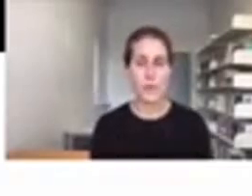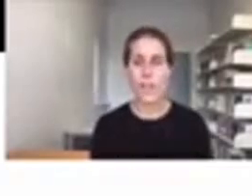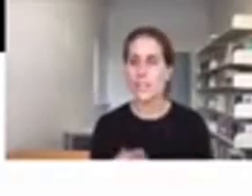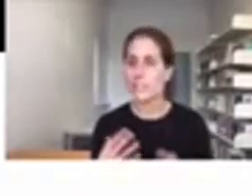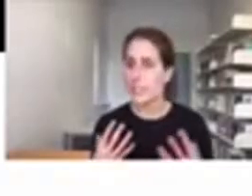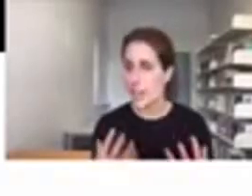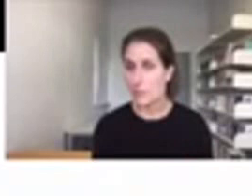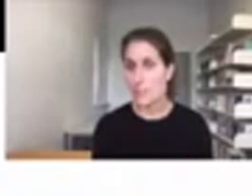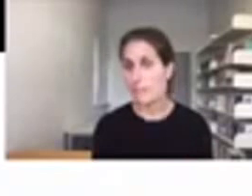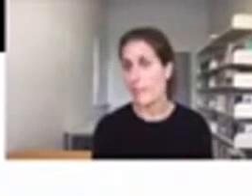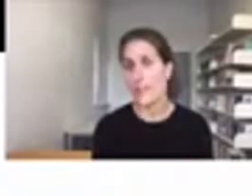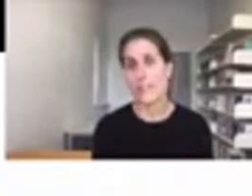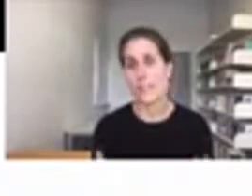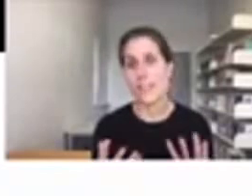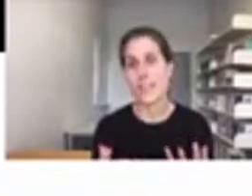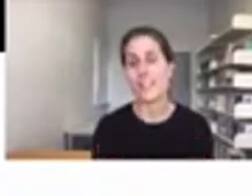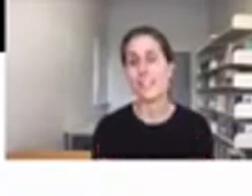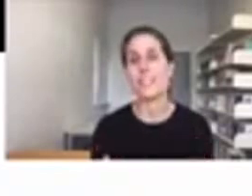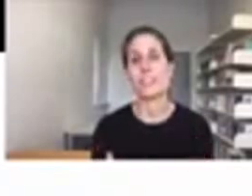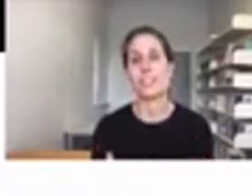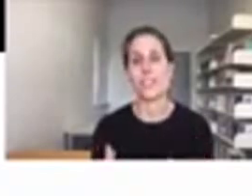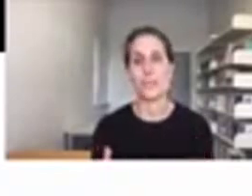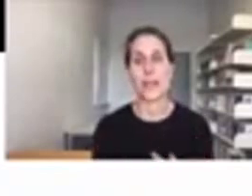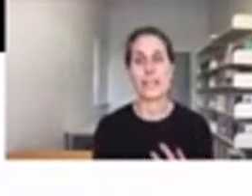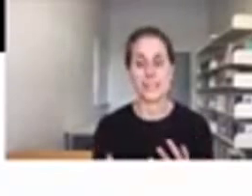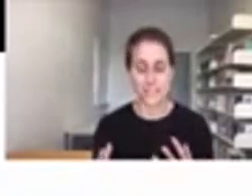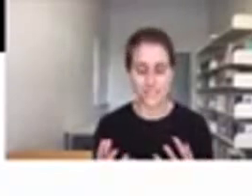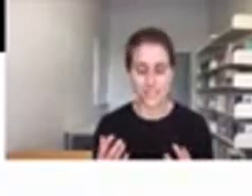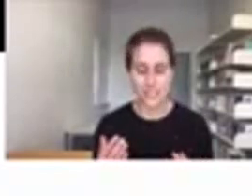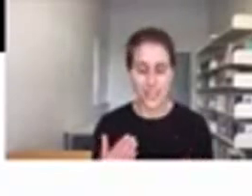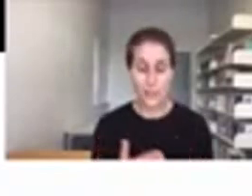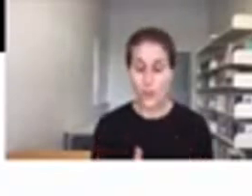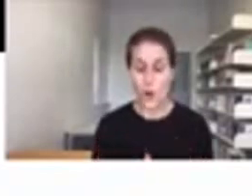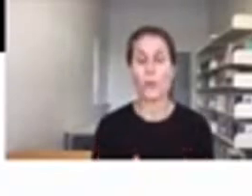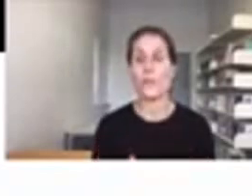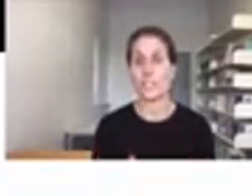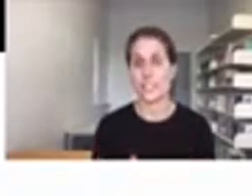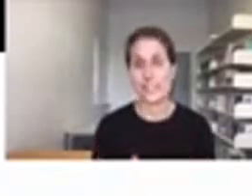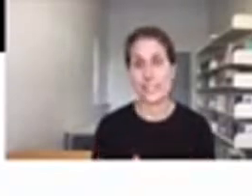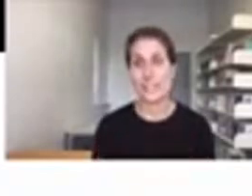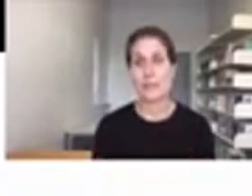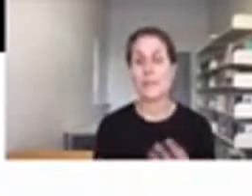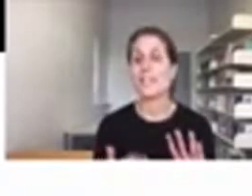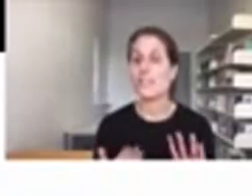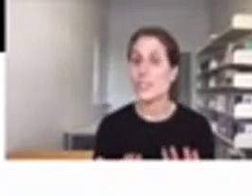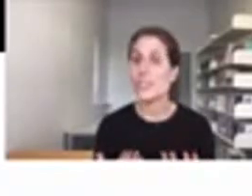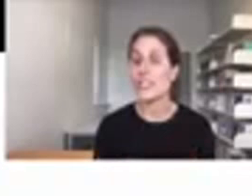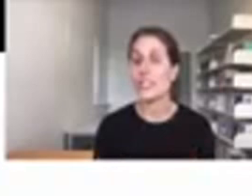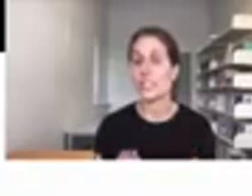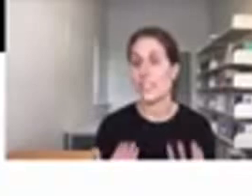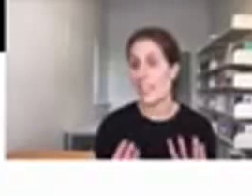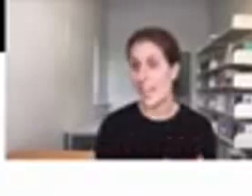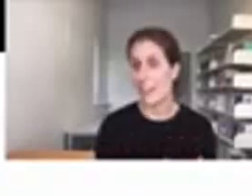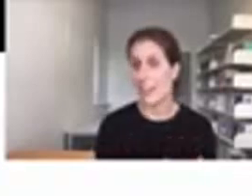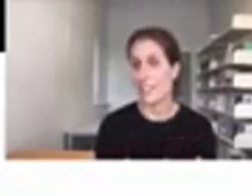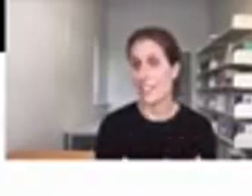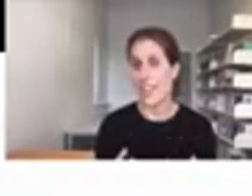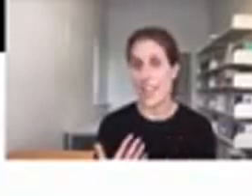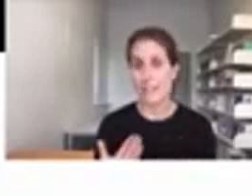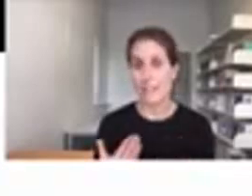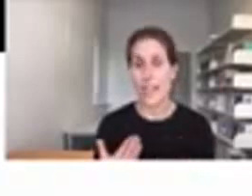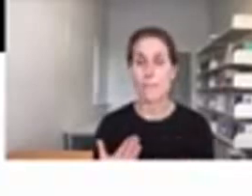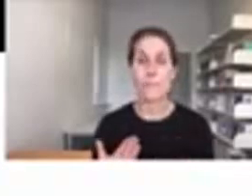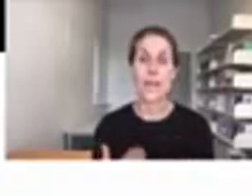topics, it's absolutely fair that the existing research base is not perfect in any of them, and certain